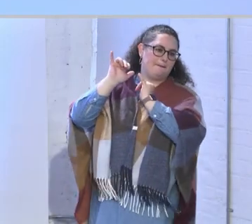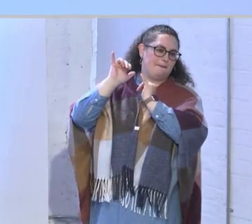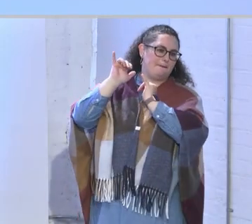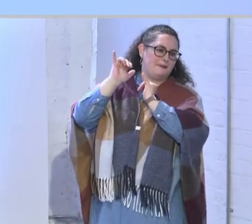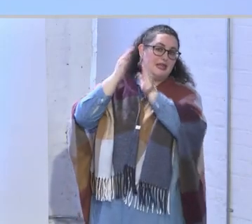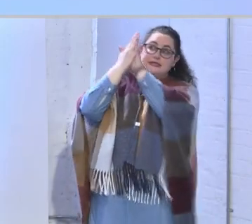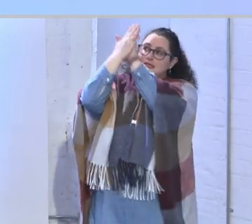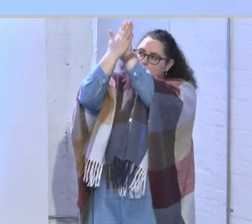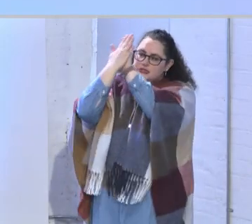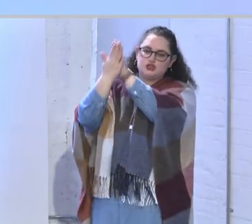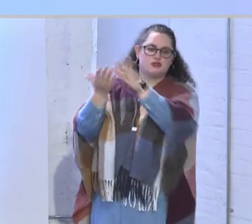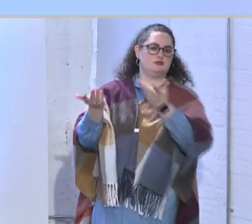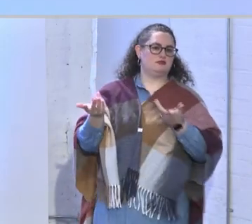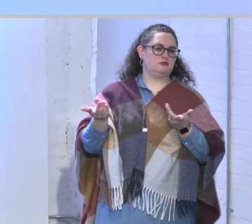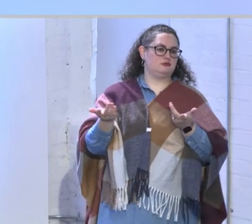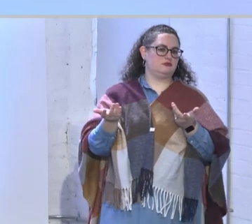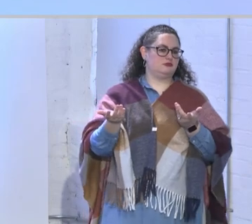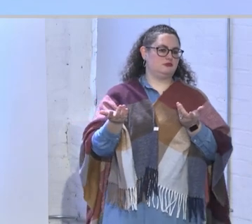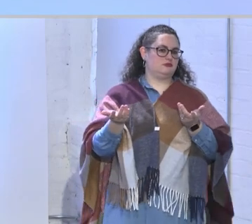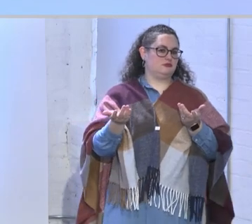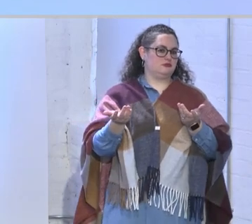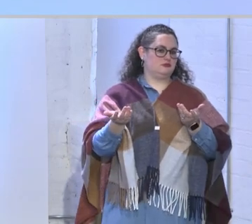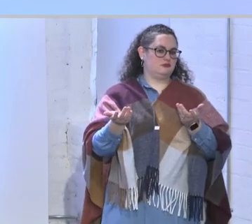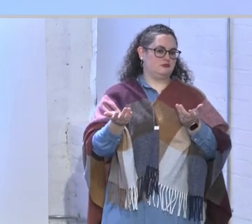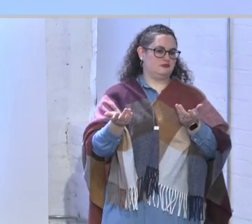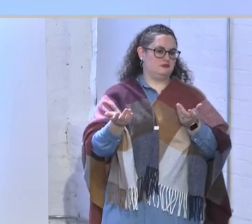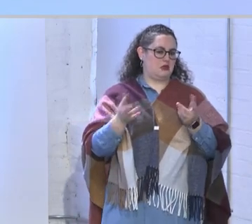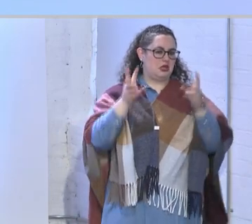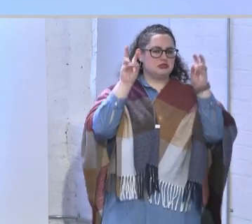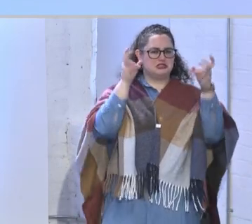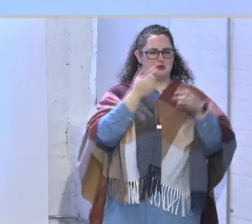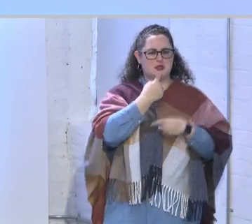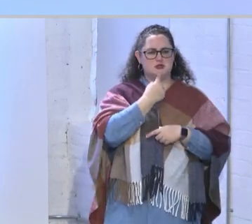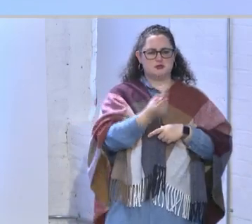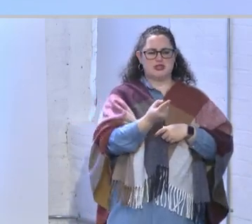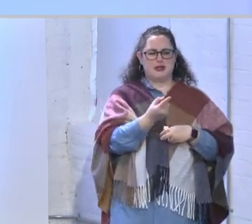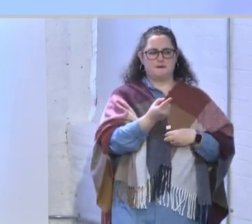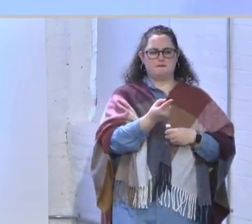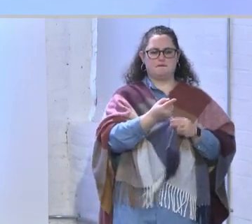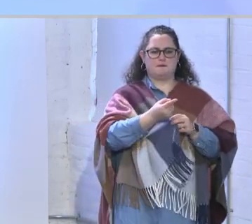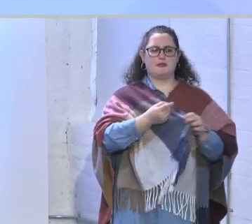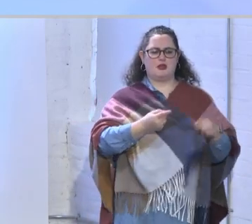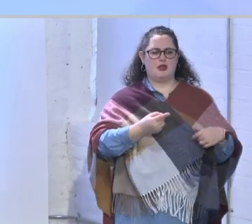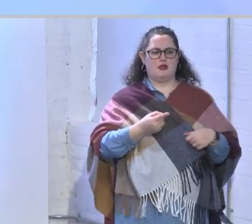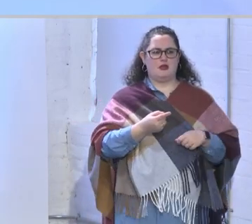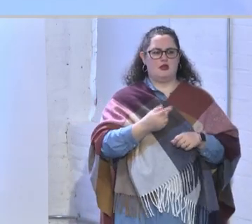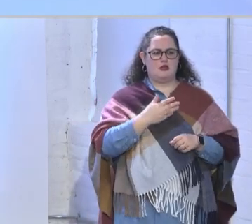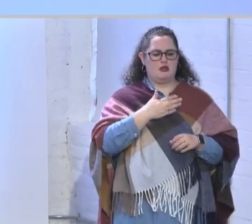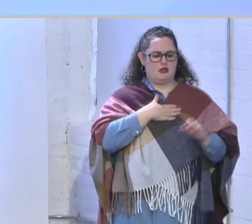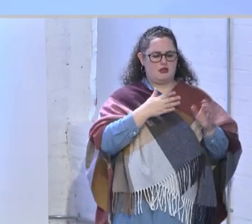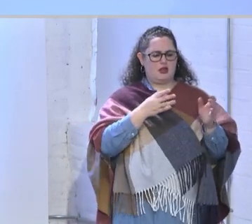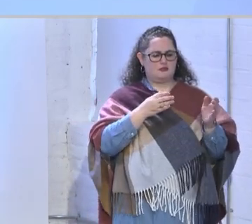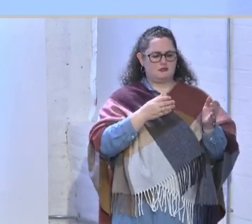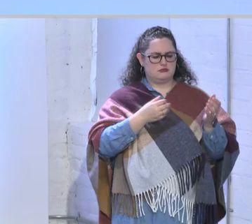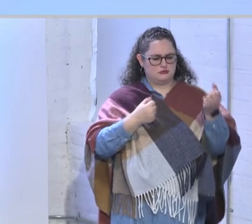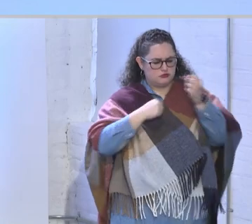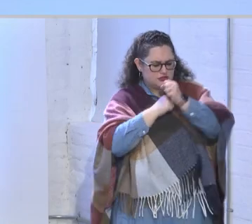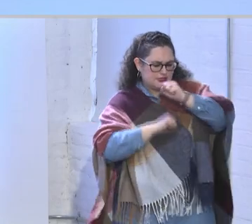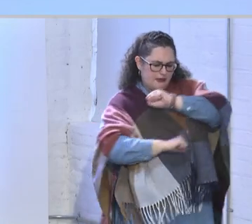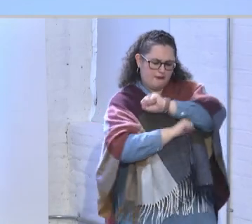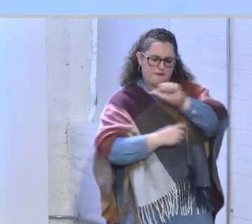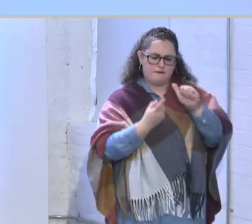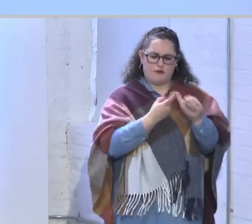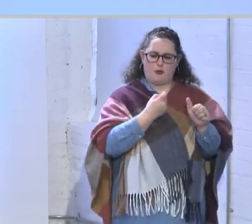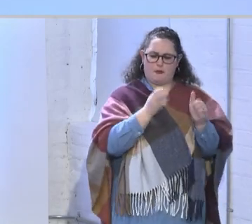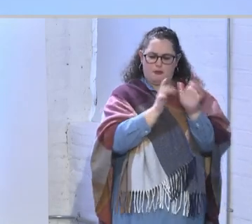political statement, but often statements that we make and beliefs that we have political connotations, right? So I